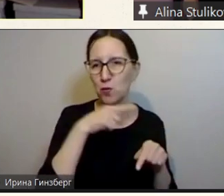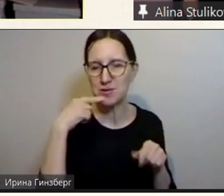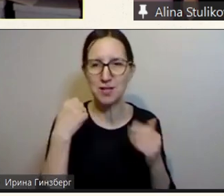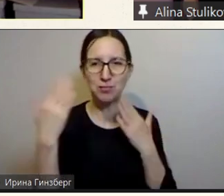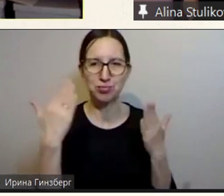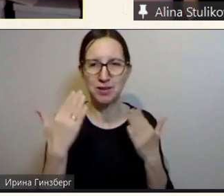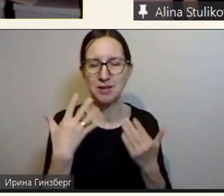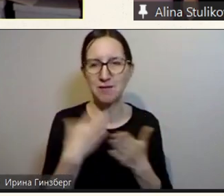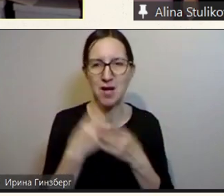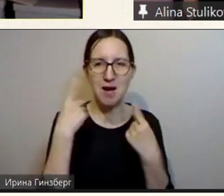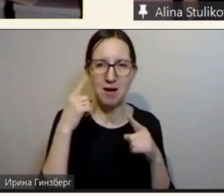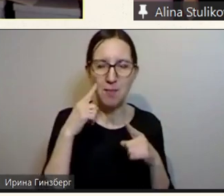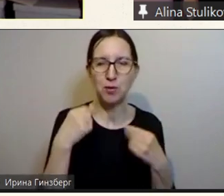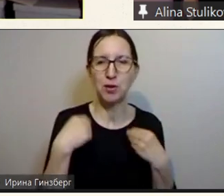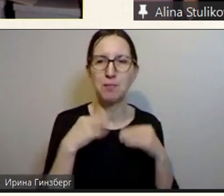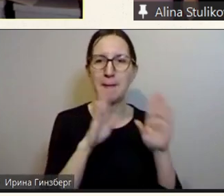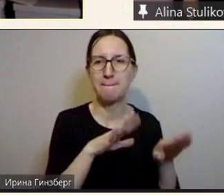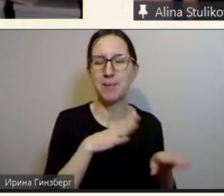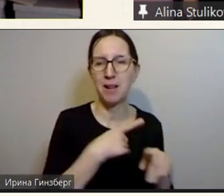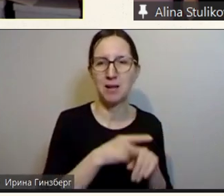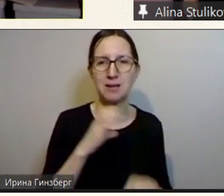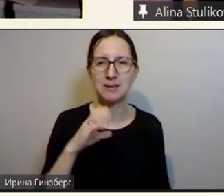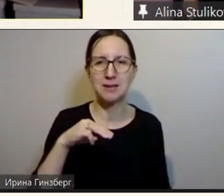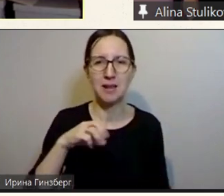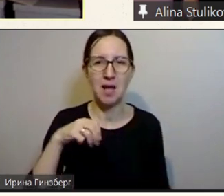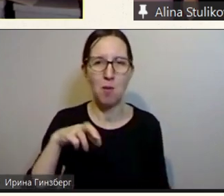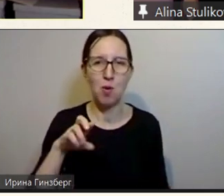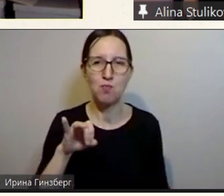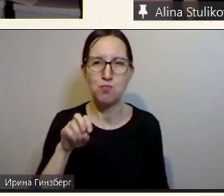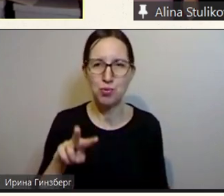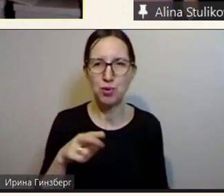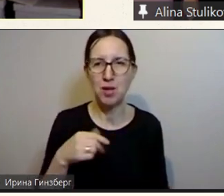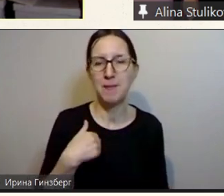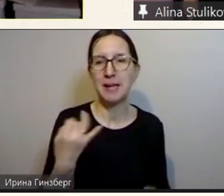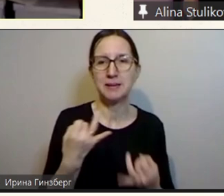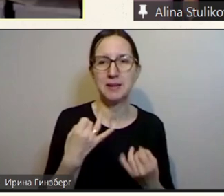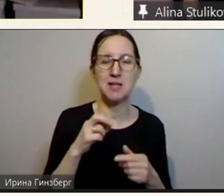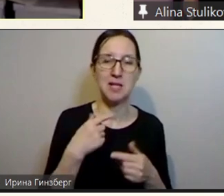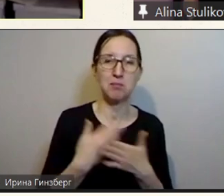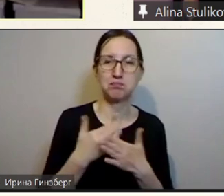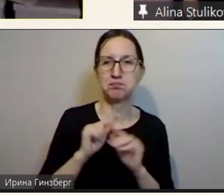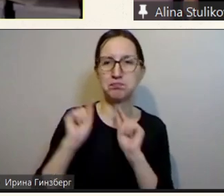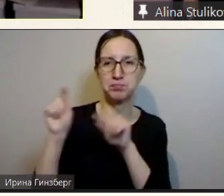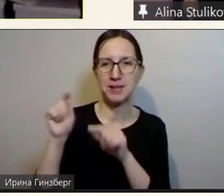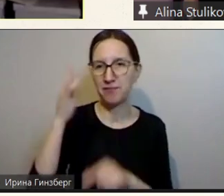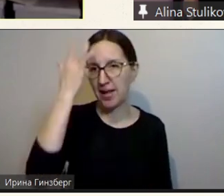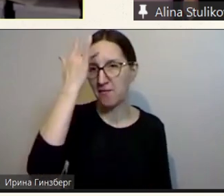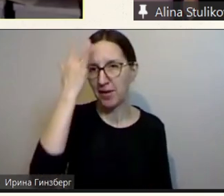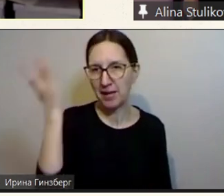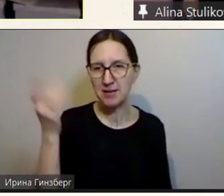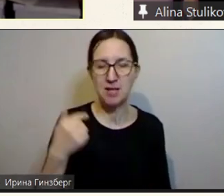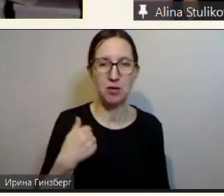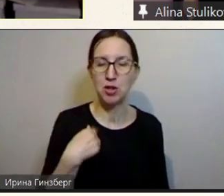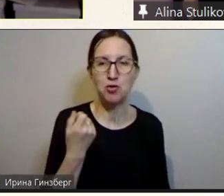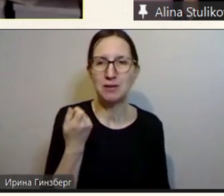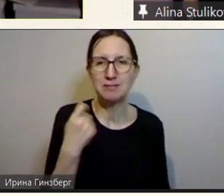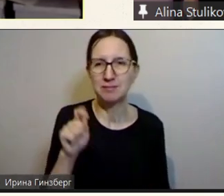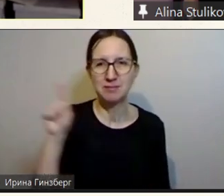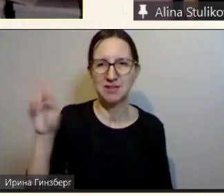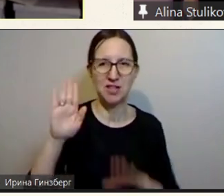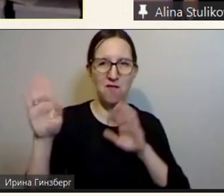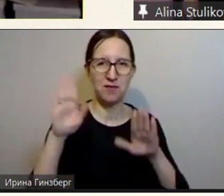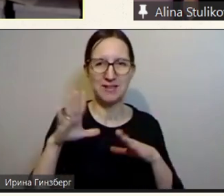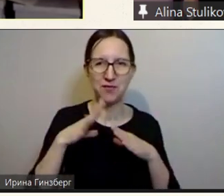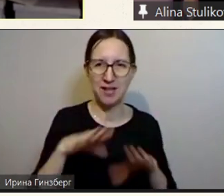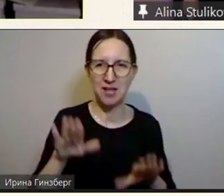it would be nice to show in India. We have not actually had an exhibition in India, so that would be really interesting. The wonderful thing about the work is that